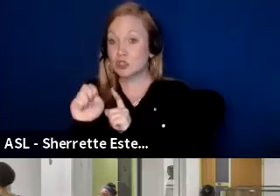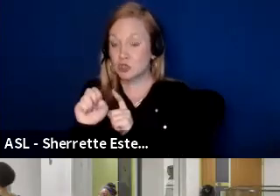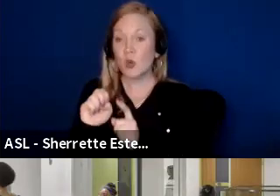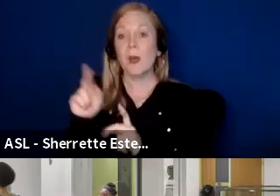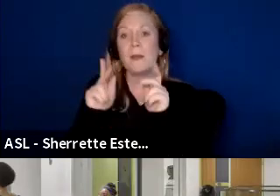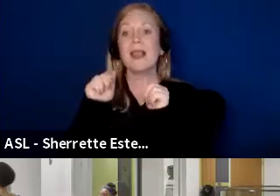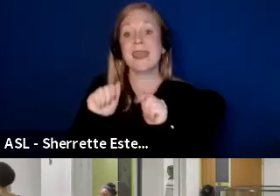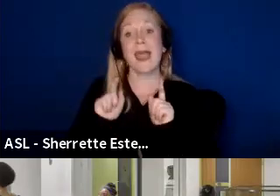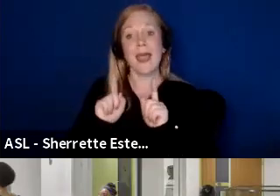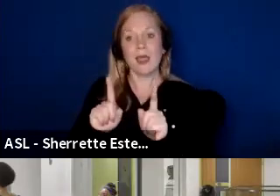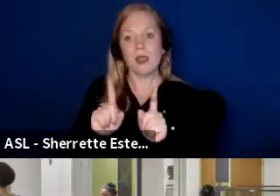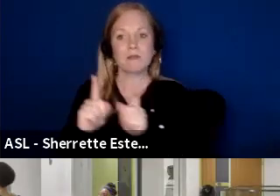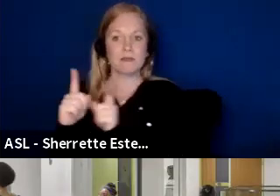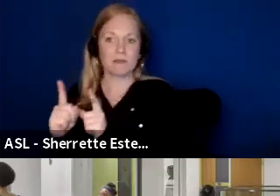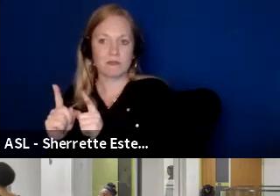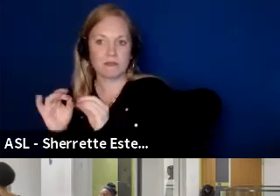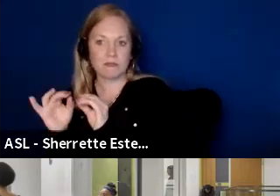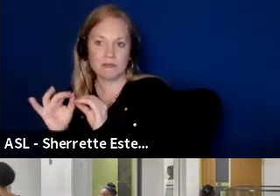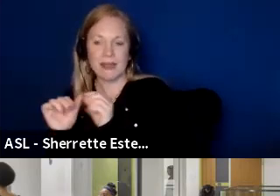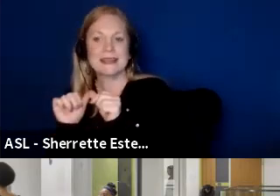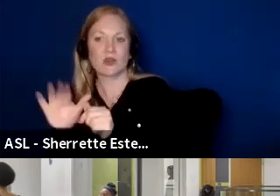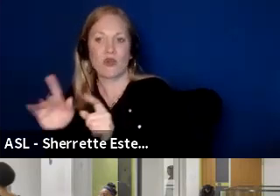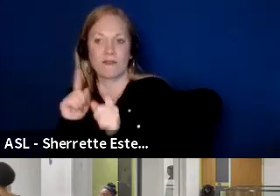the hallway to continue the conversation.